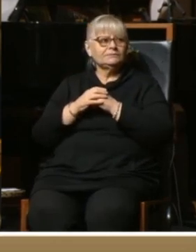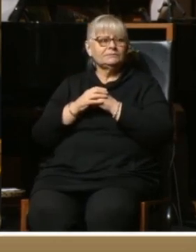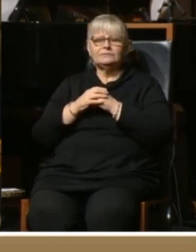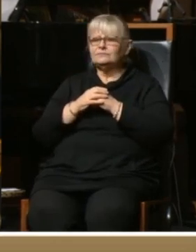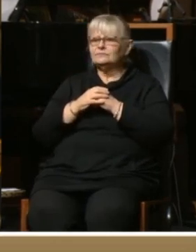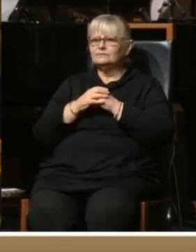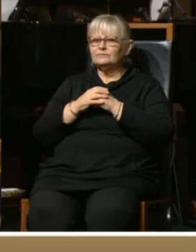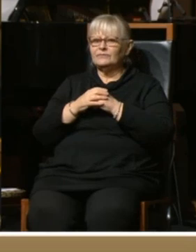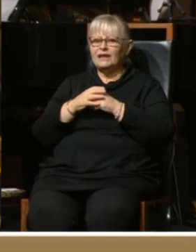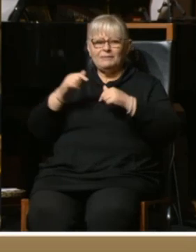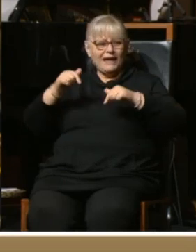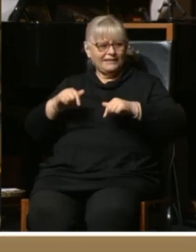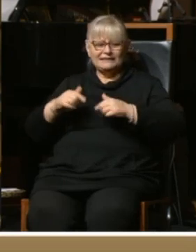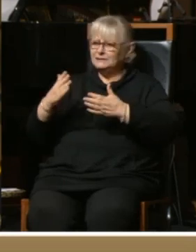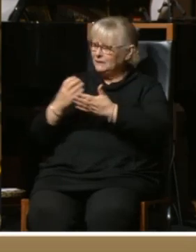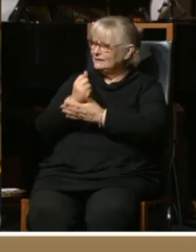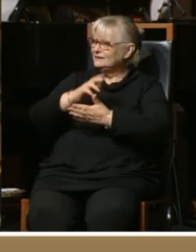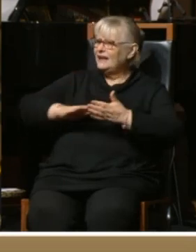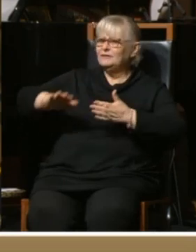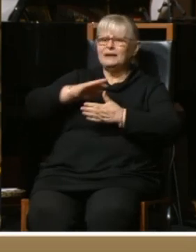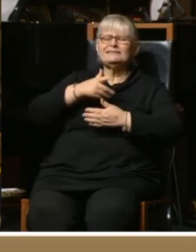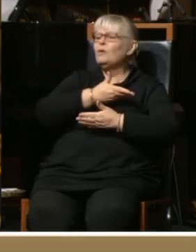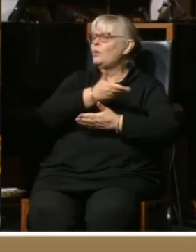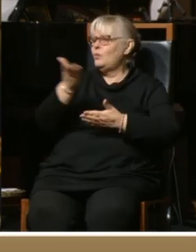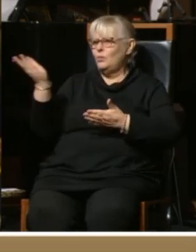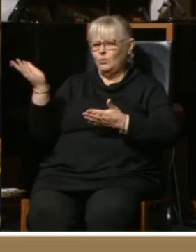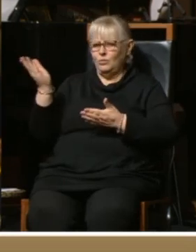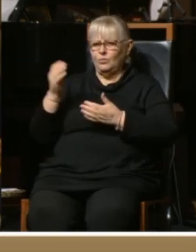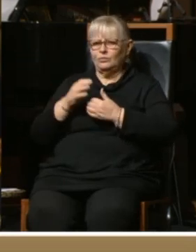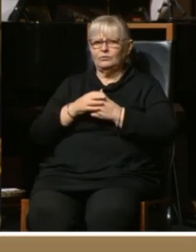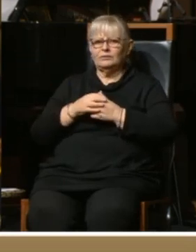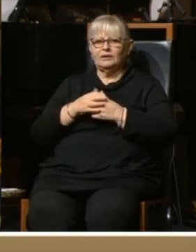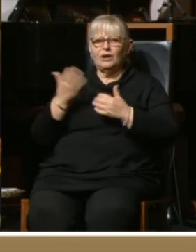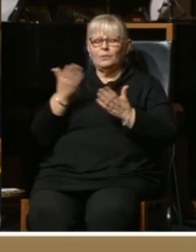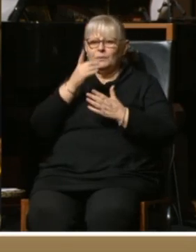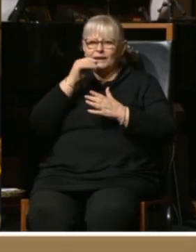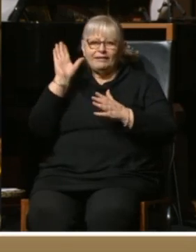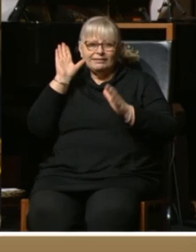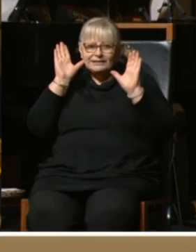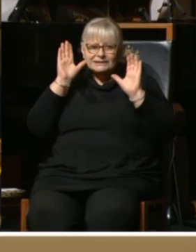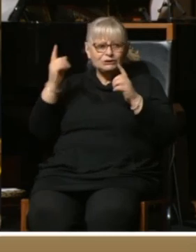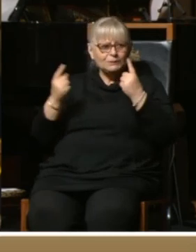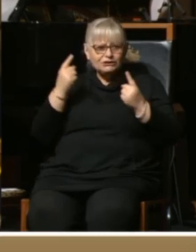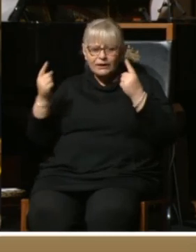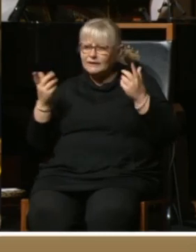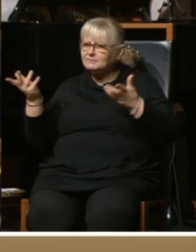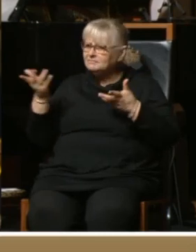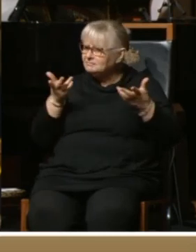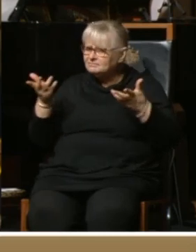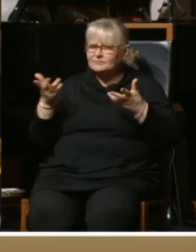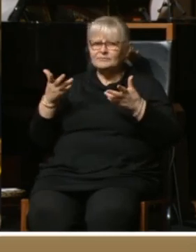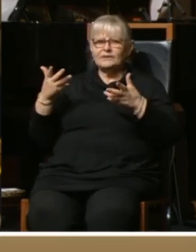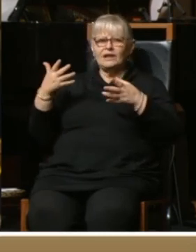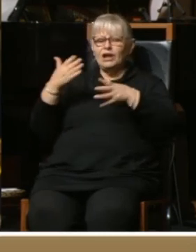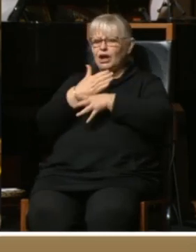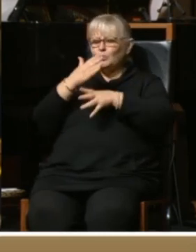May it be a safe place for all, where we listen to one another, serve the